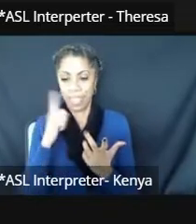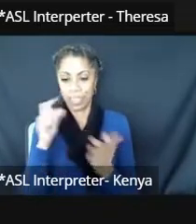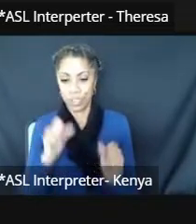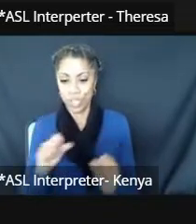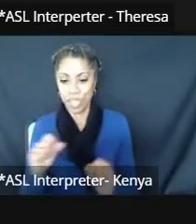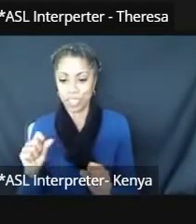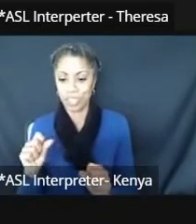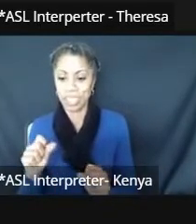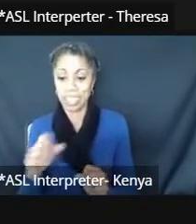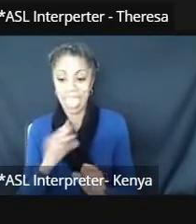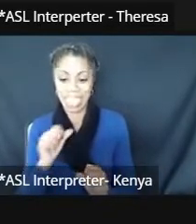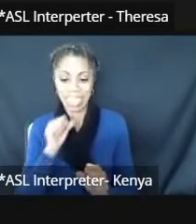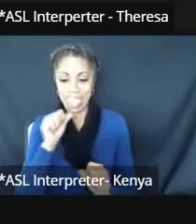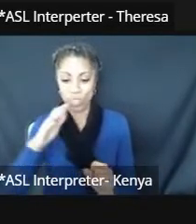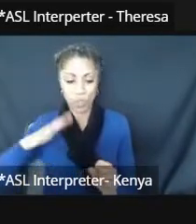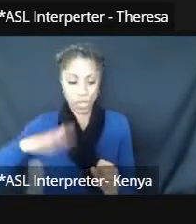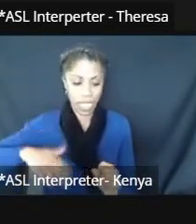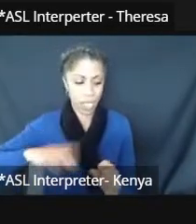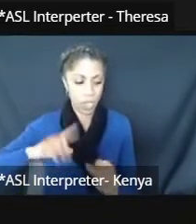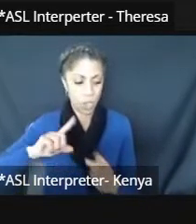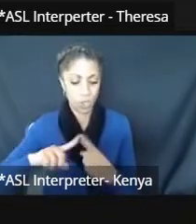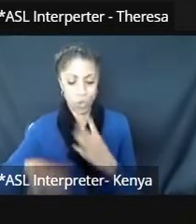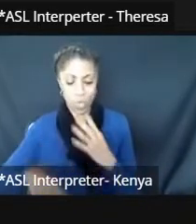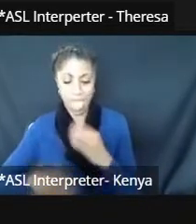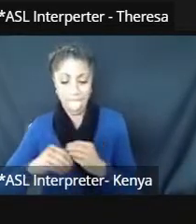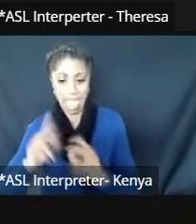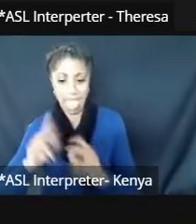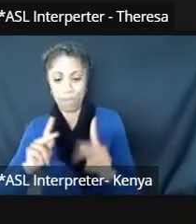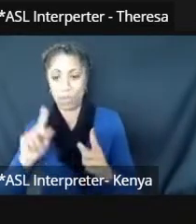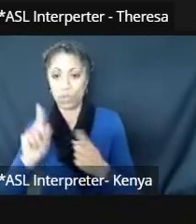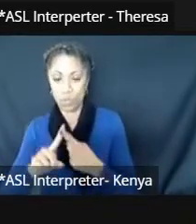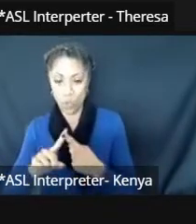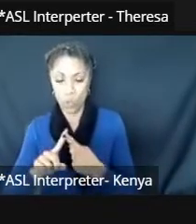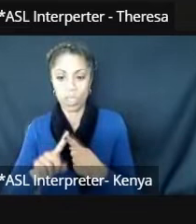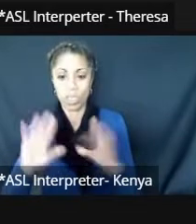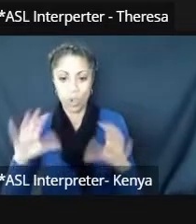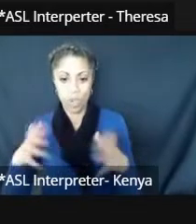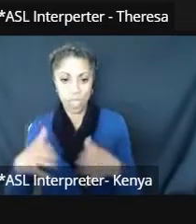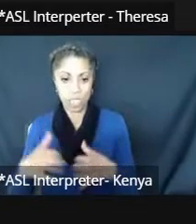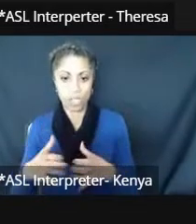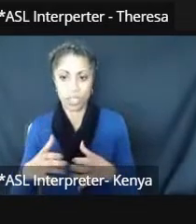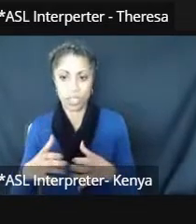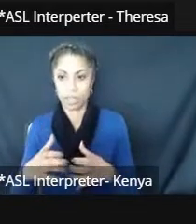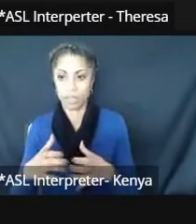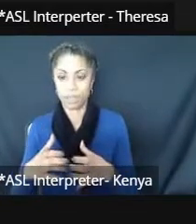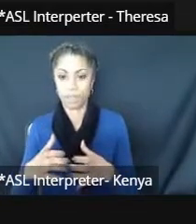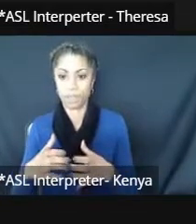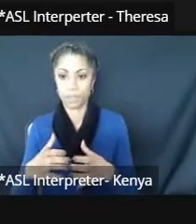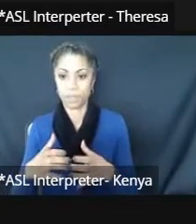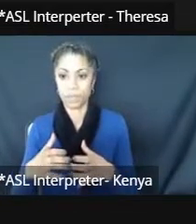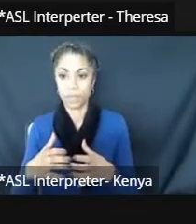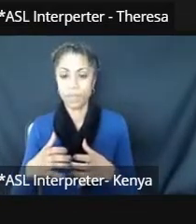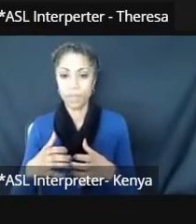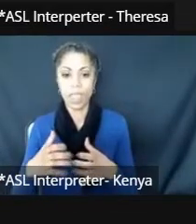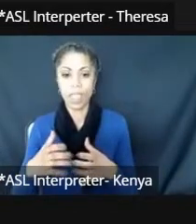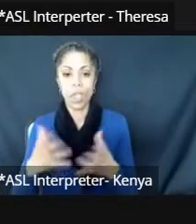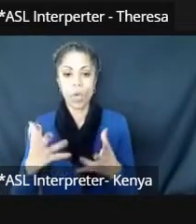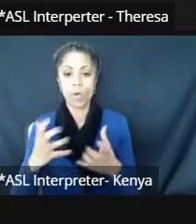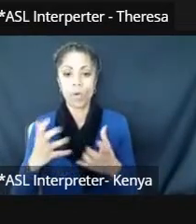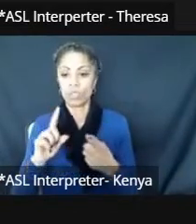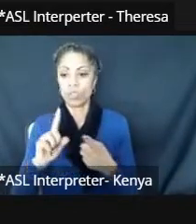coalitions. So things that you've heard here tonight, that ideas that might have sparked, we invite you to bring that